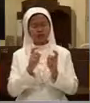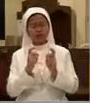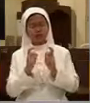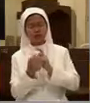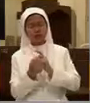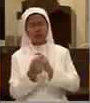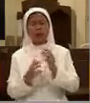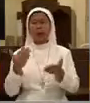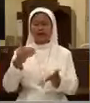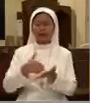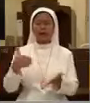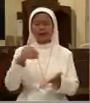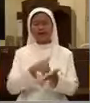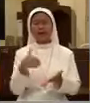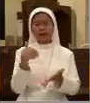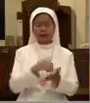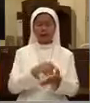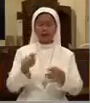over again.